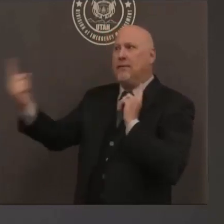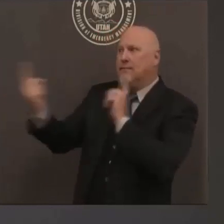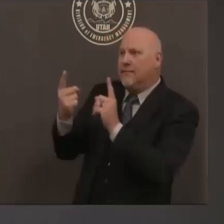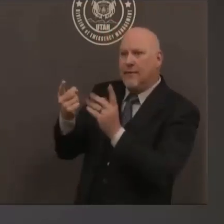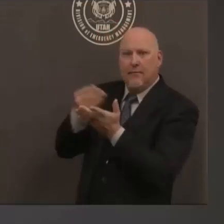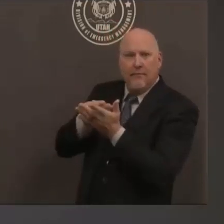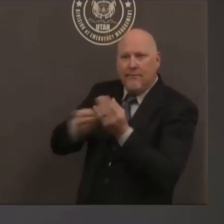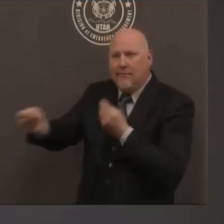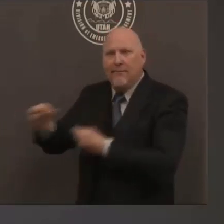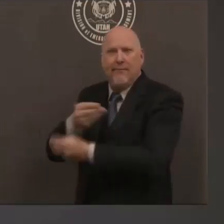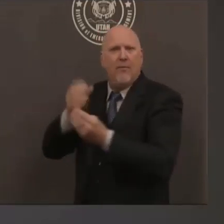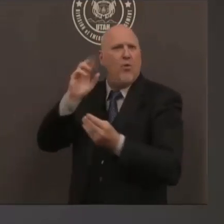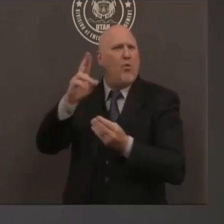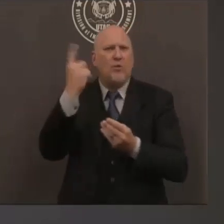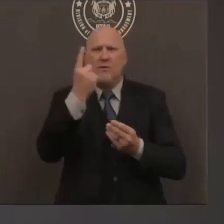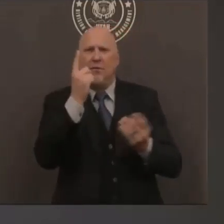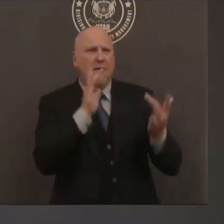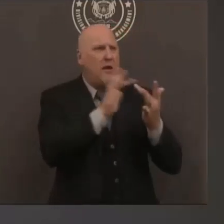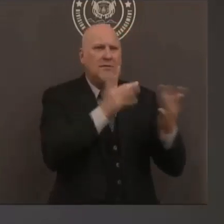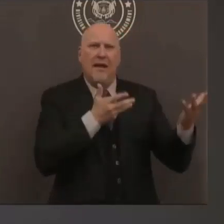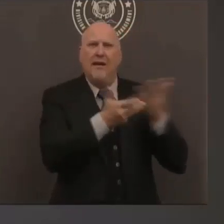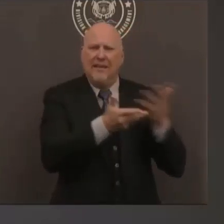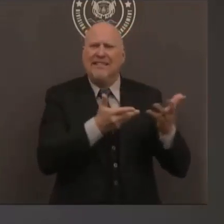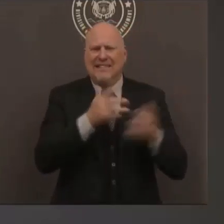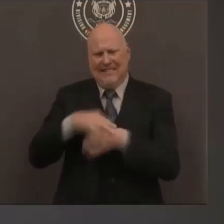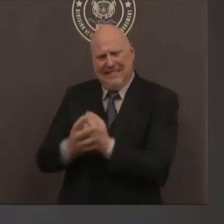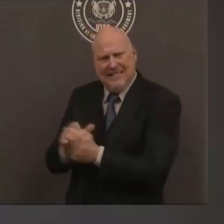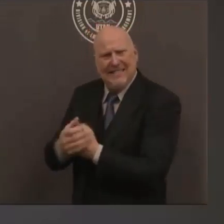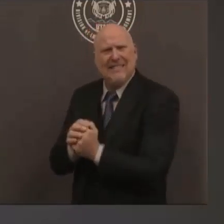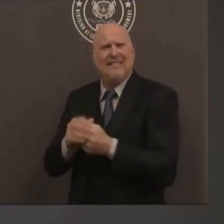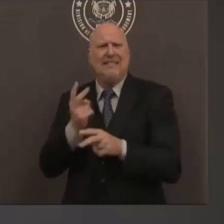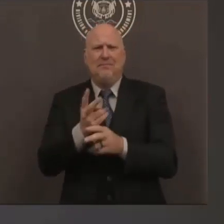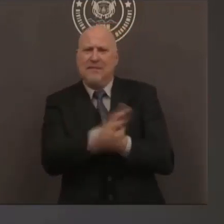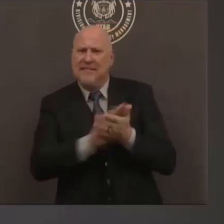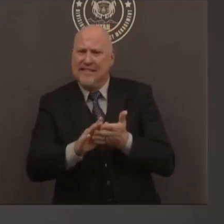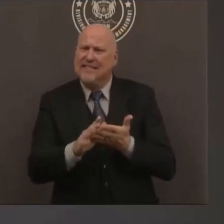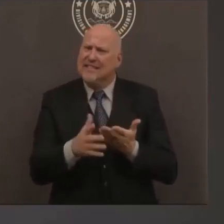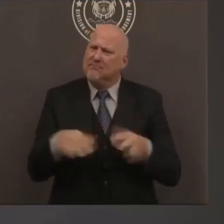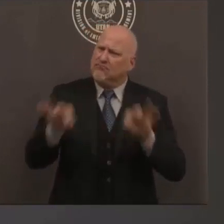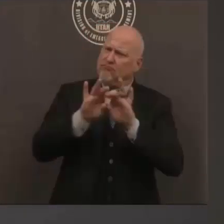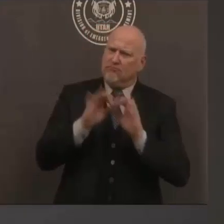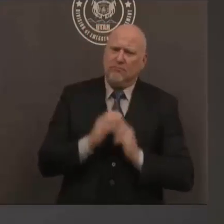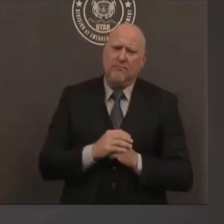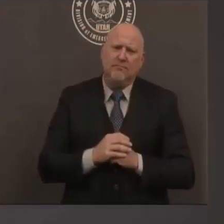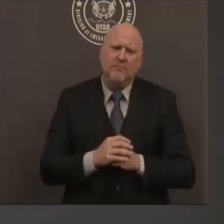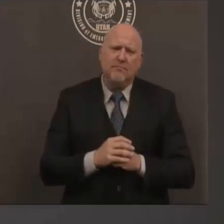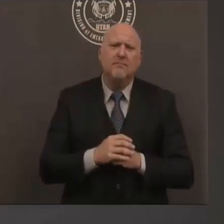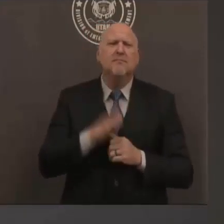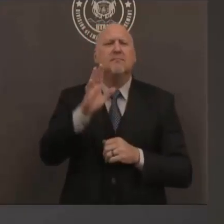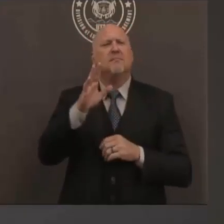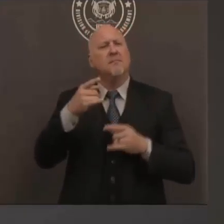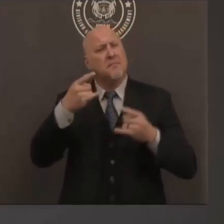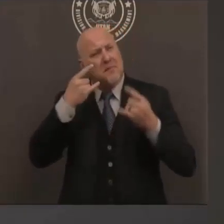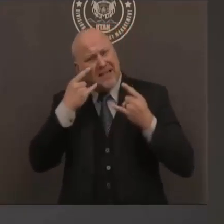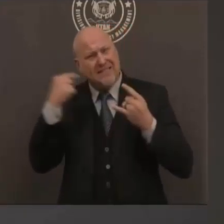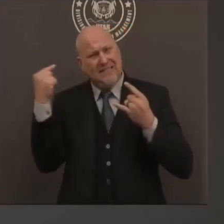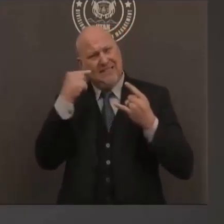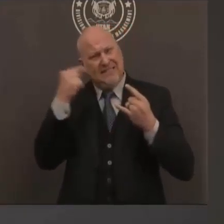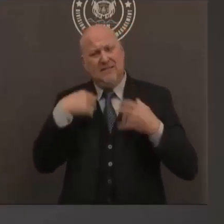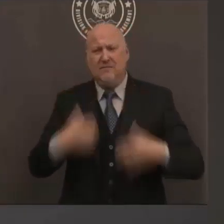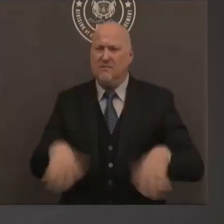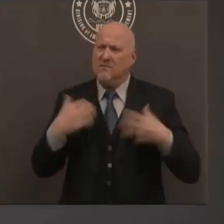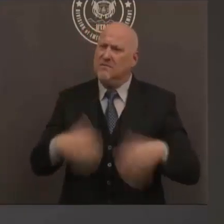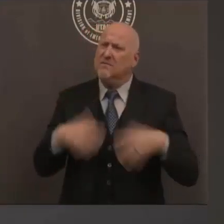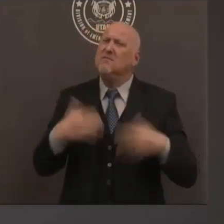outdoors, particularly if we go to the grocery store, retail outlets, we should all be wearing a mask. That helps protect ourselves, but it helps protect others that